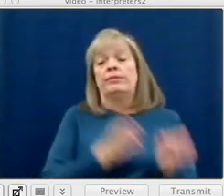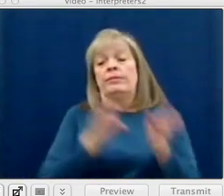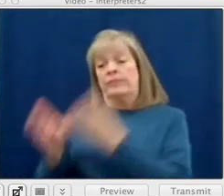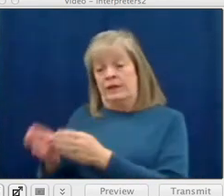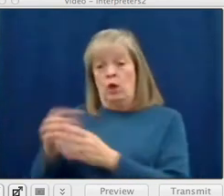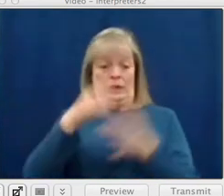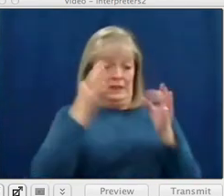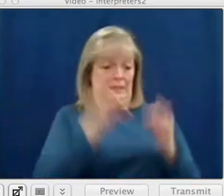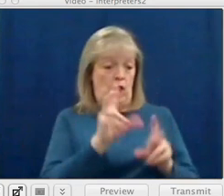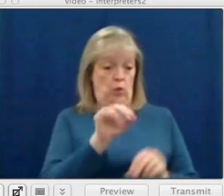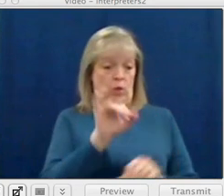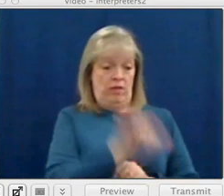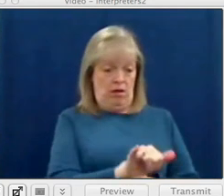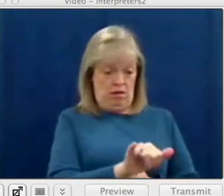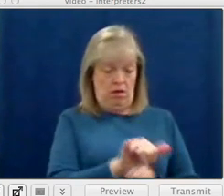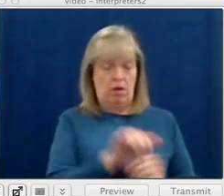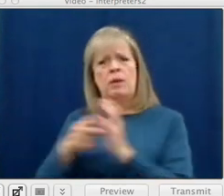of ours was